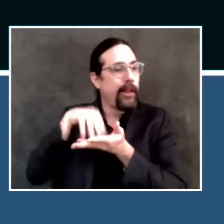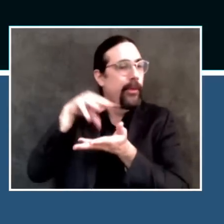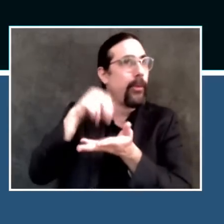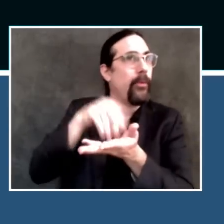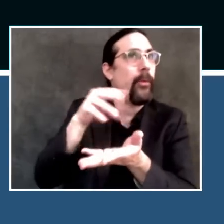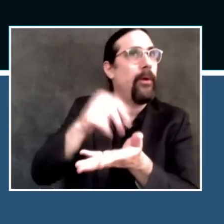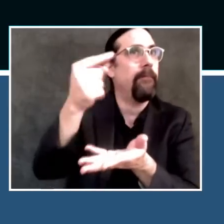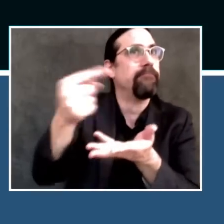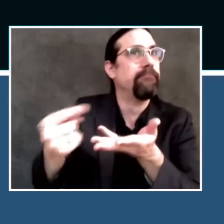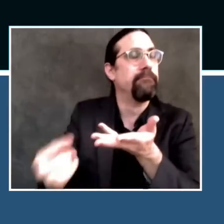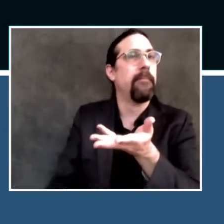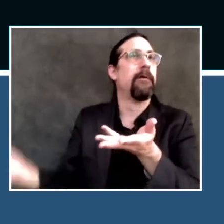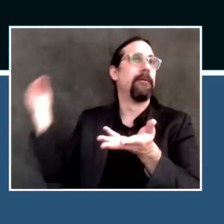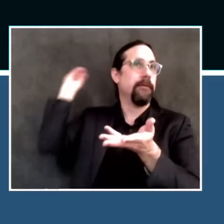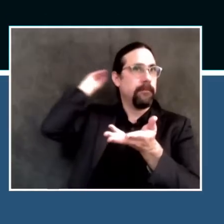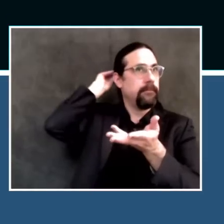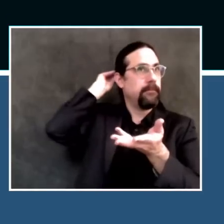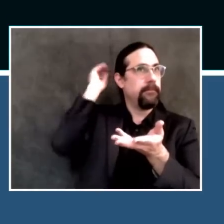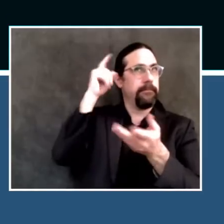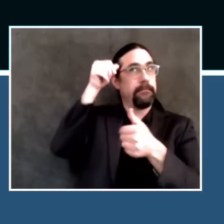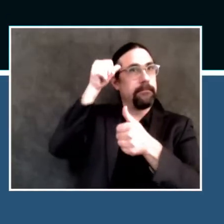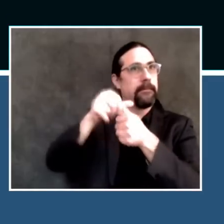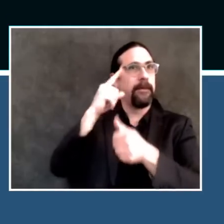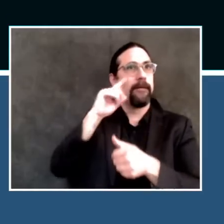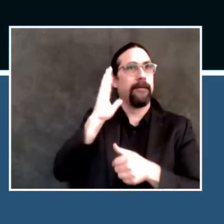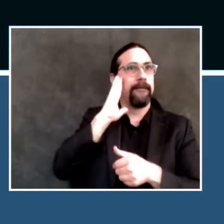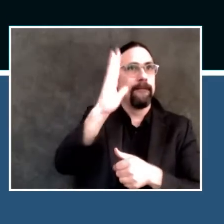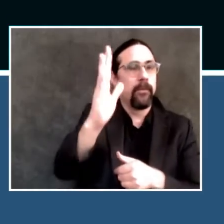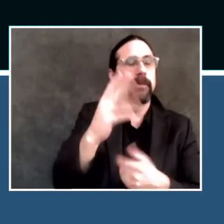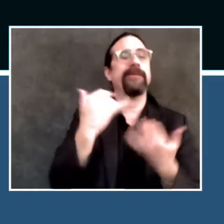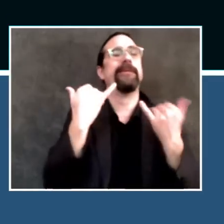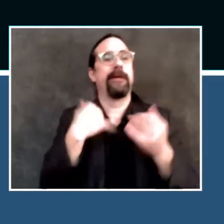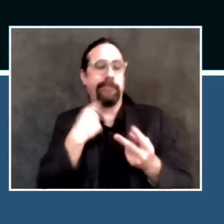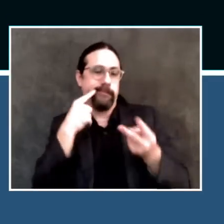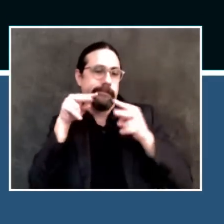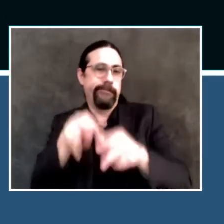goals very clearly for everyone to understand. So first,